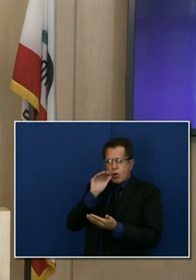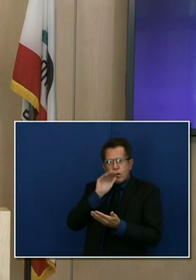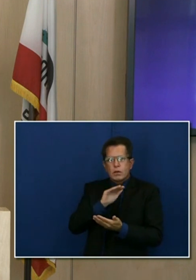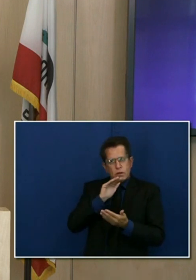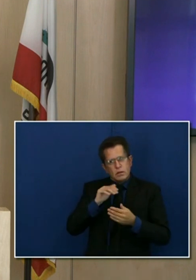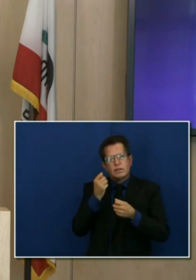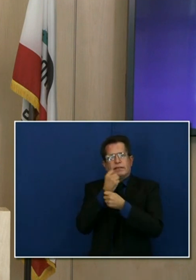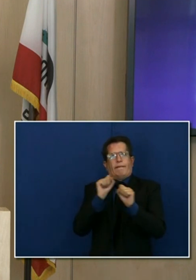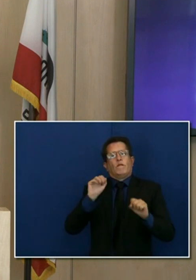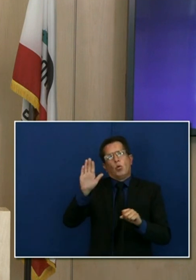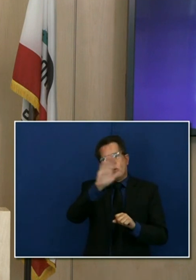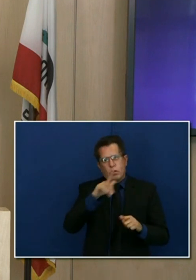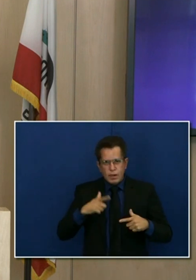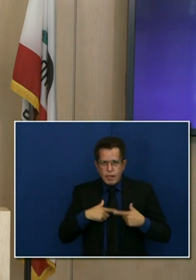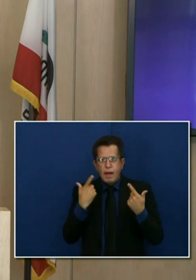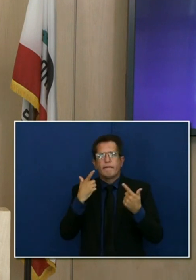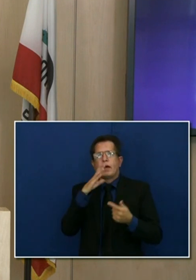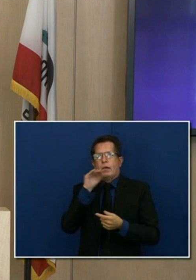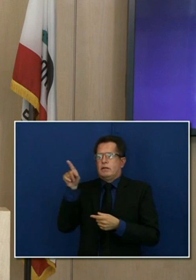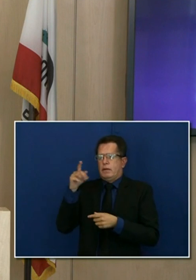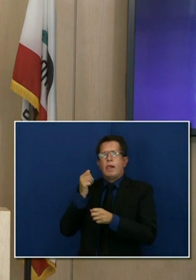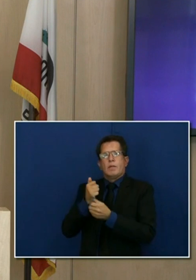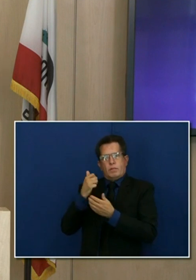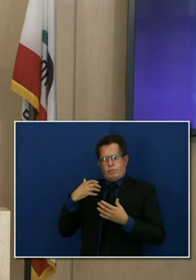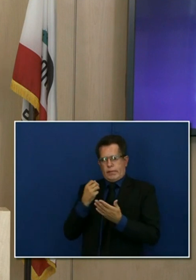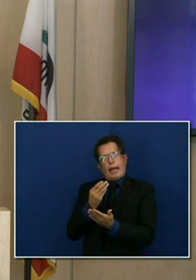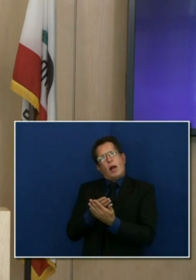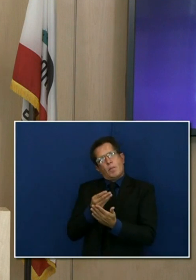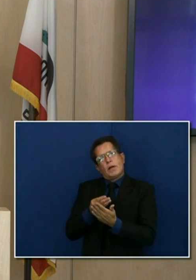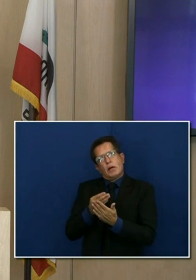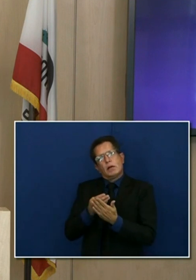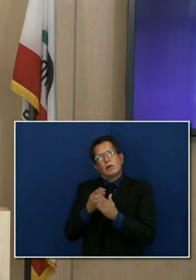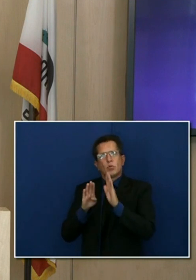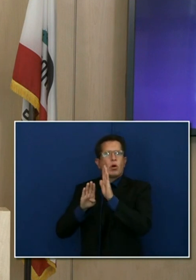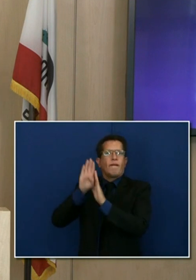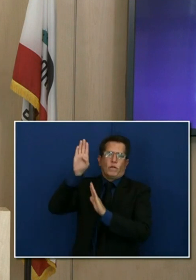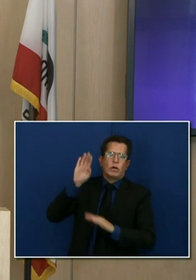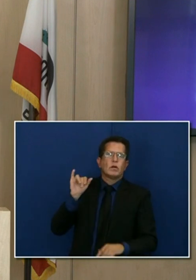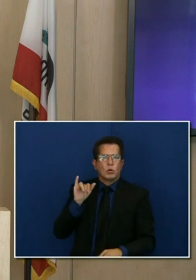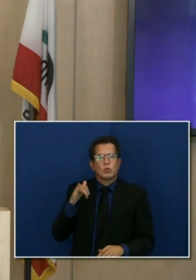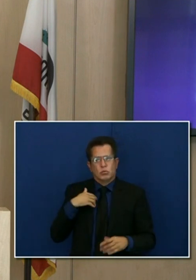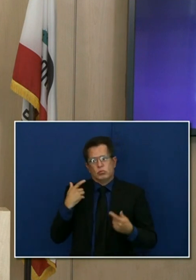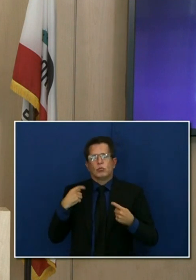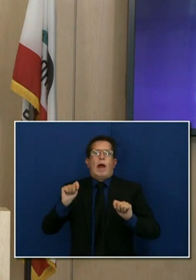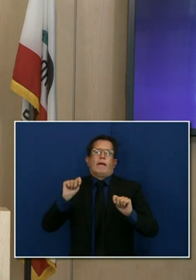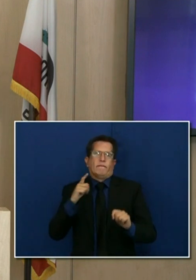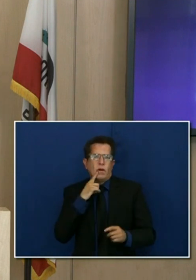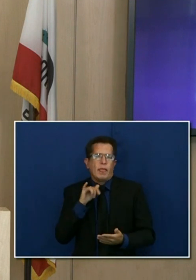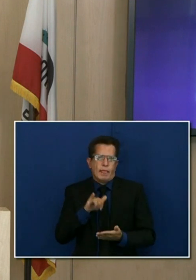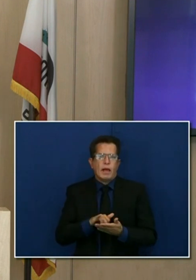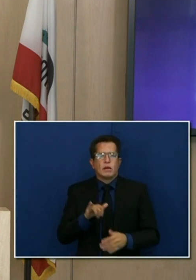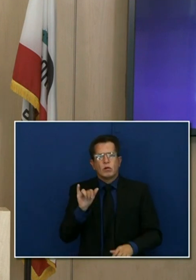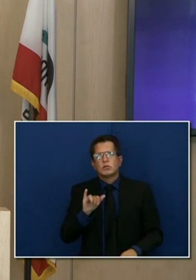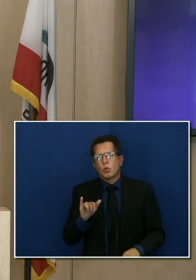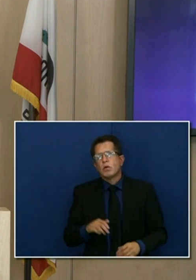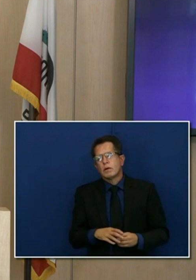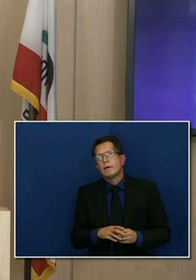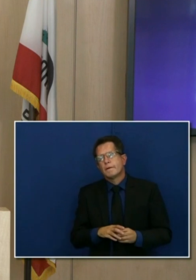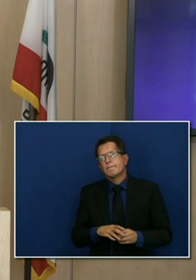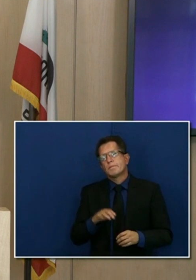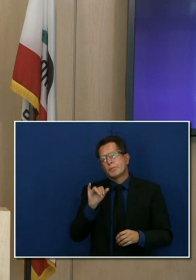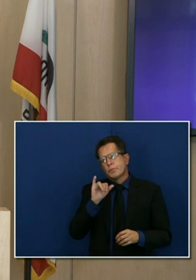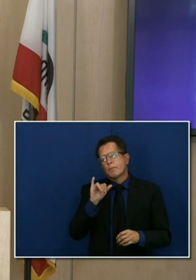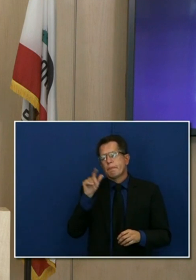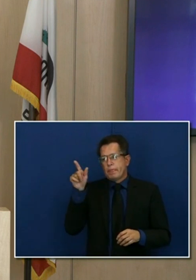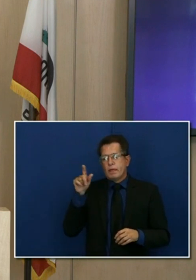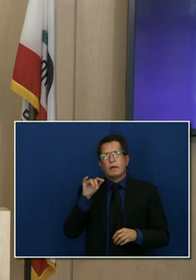save lives, but that fights to help our economic recovery, and we certainly want to strive towards that end. I do want to mention,